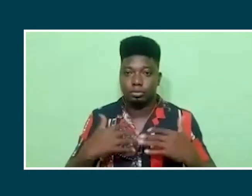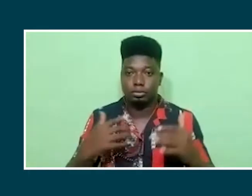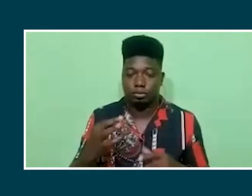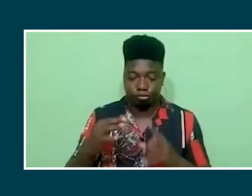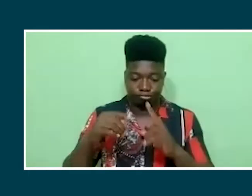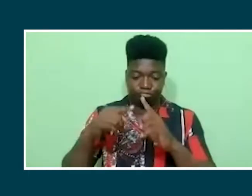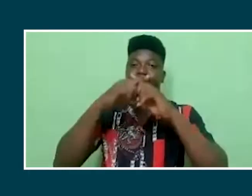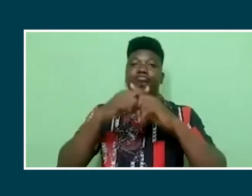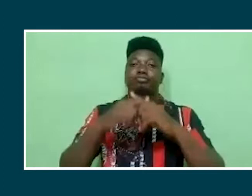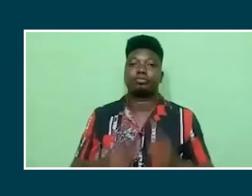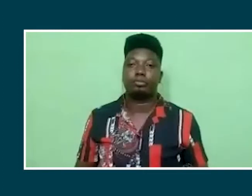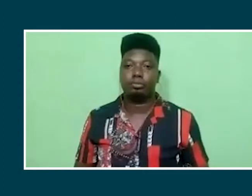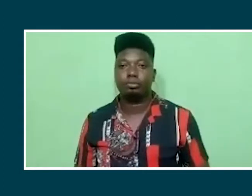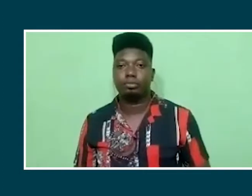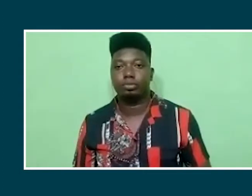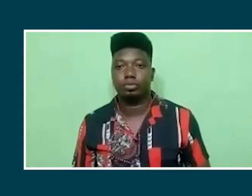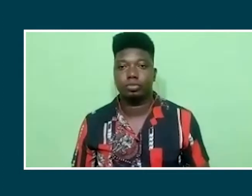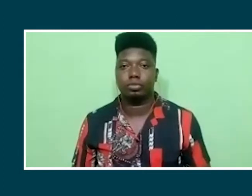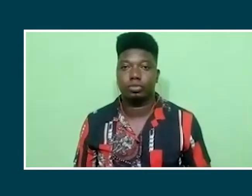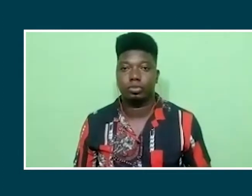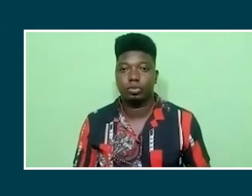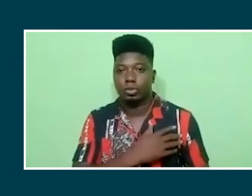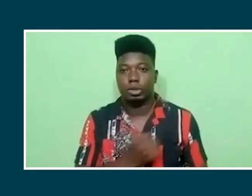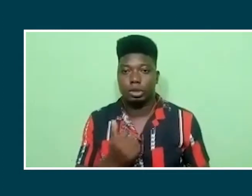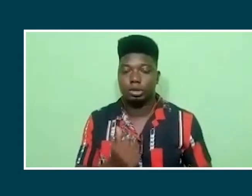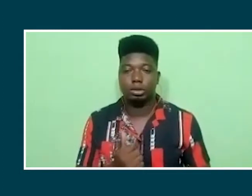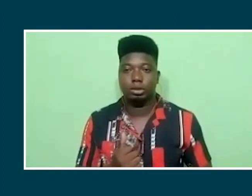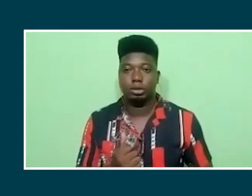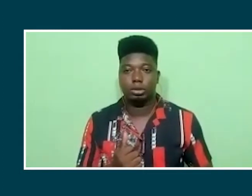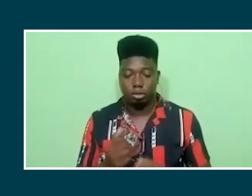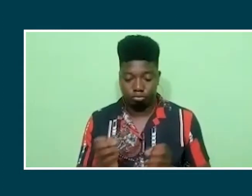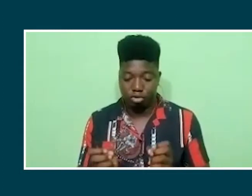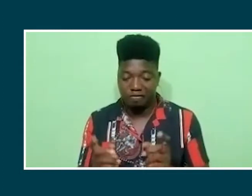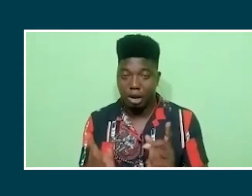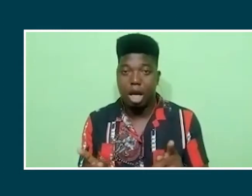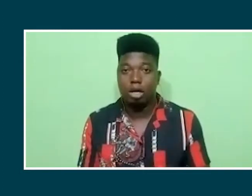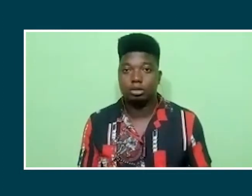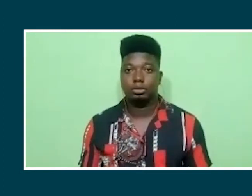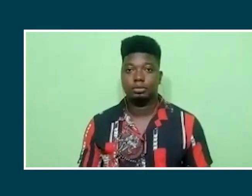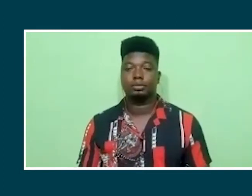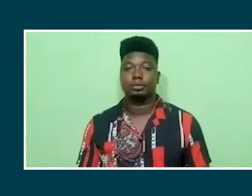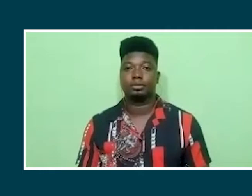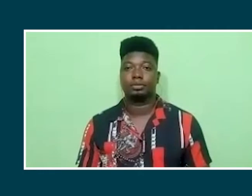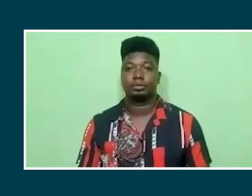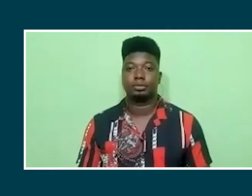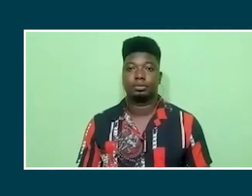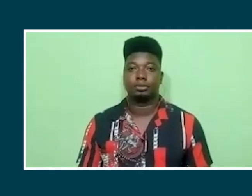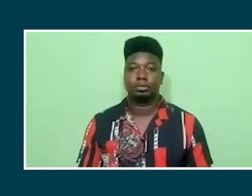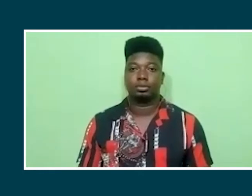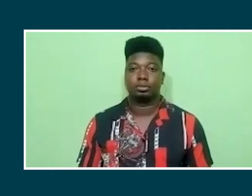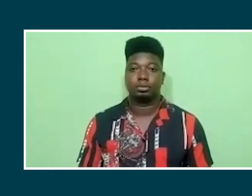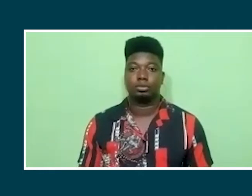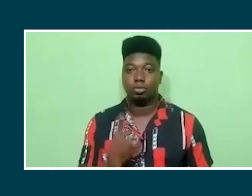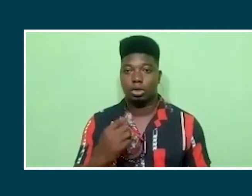call that whatever you want, privilege or white privilege or what have you. And I